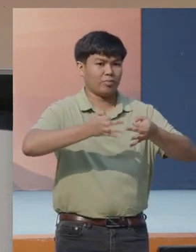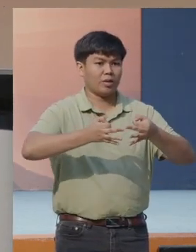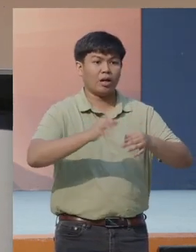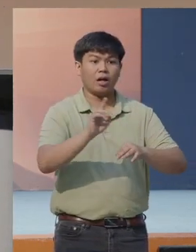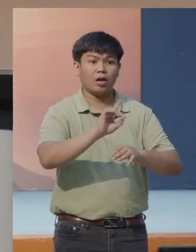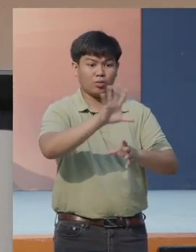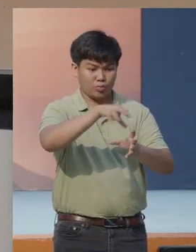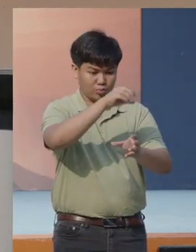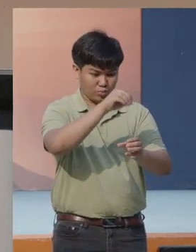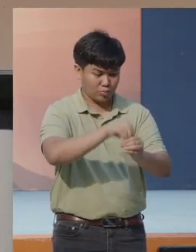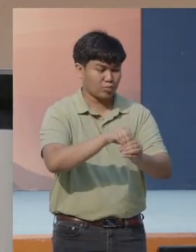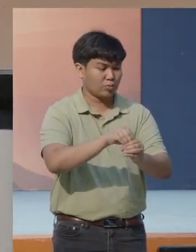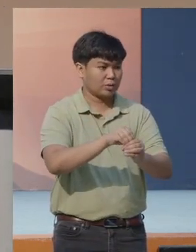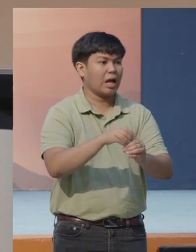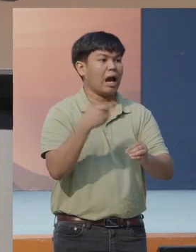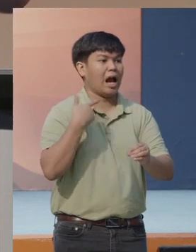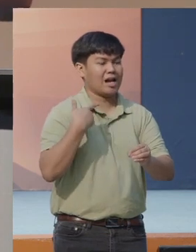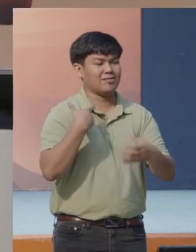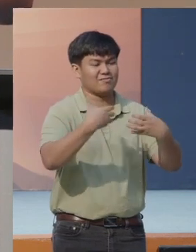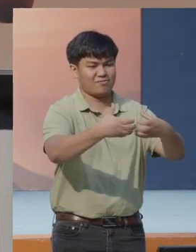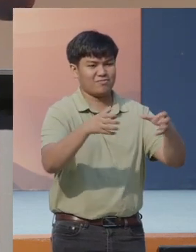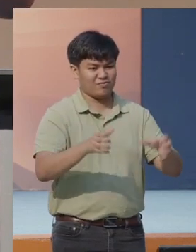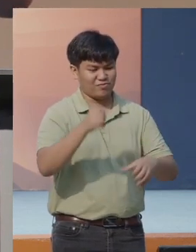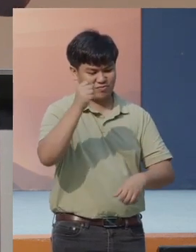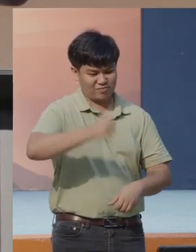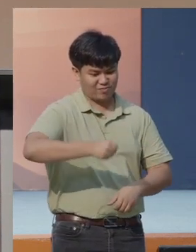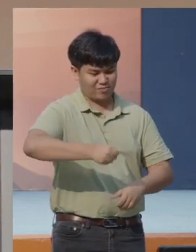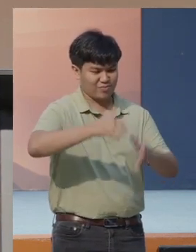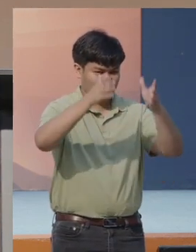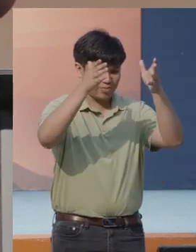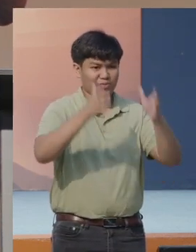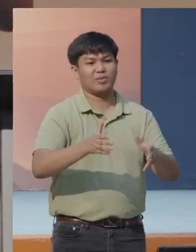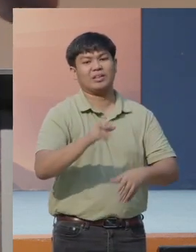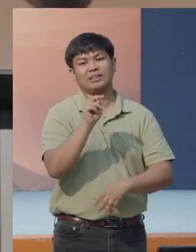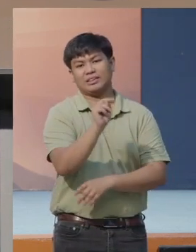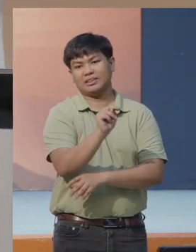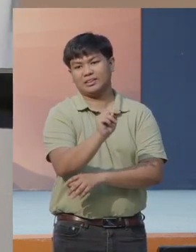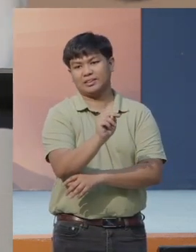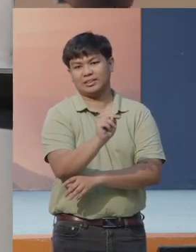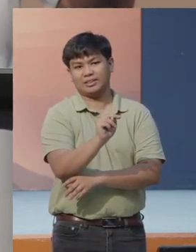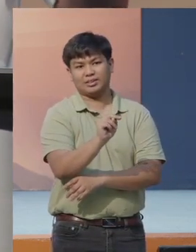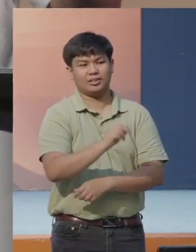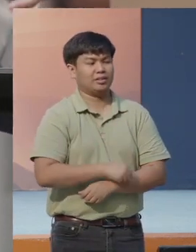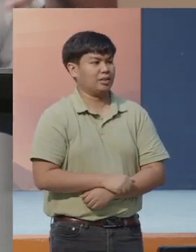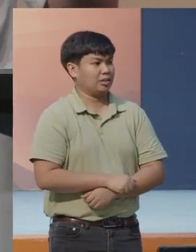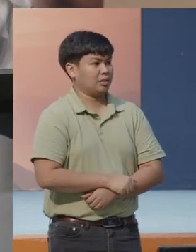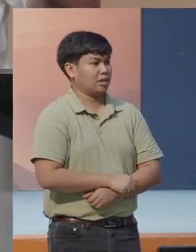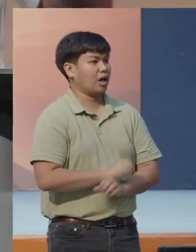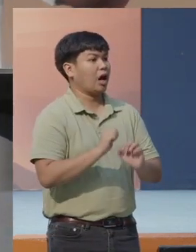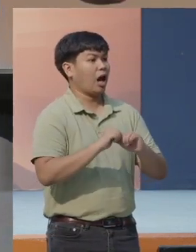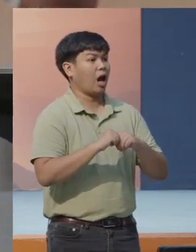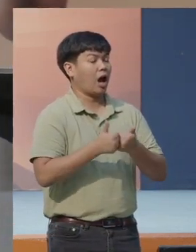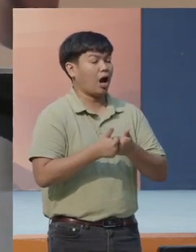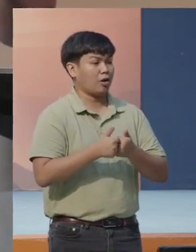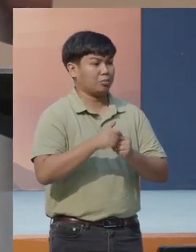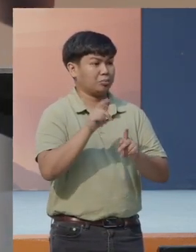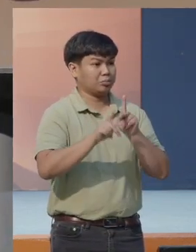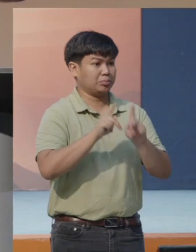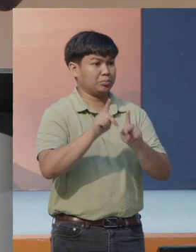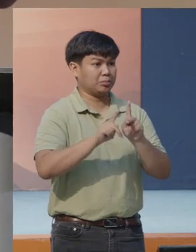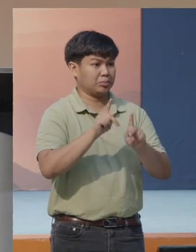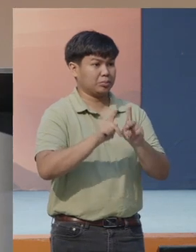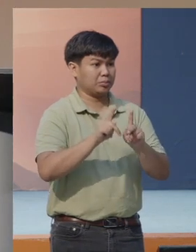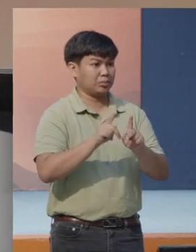included trials and judges. In order to keep His people safe from